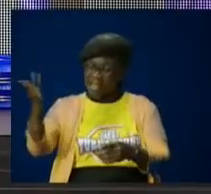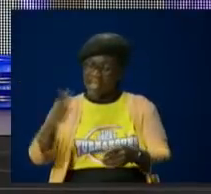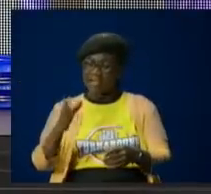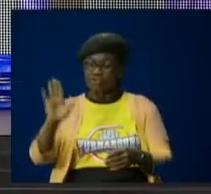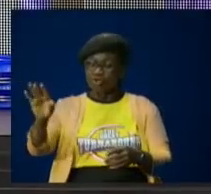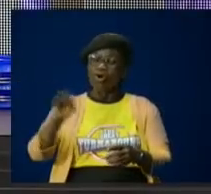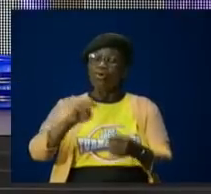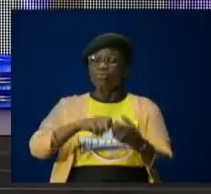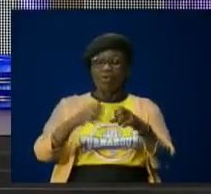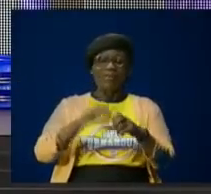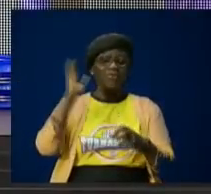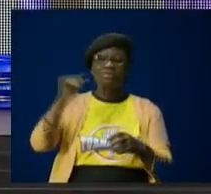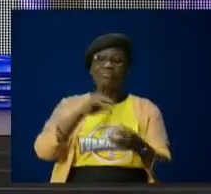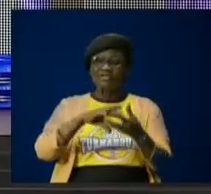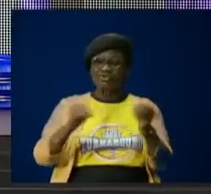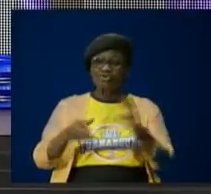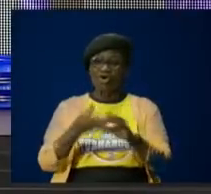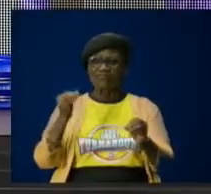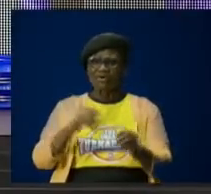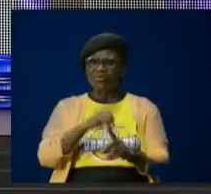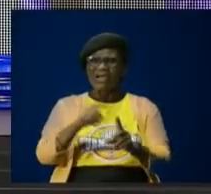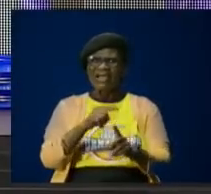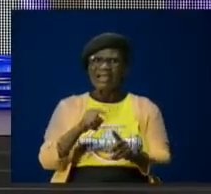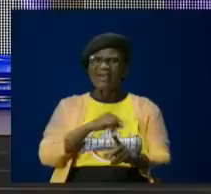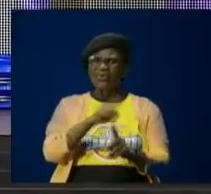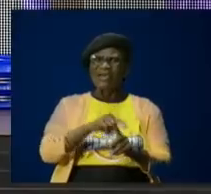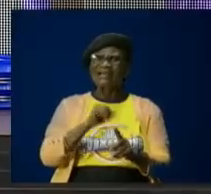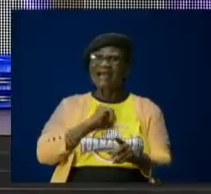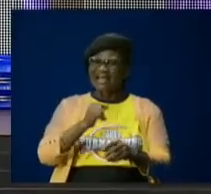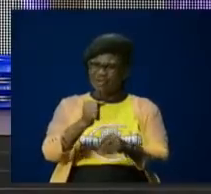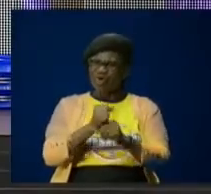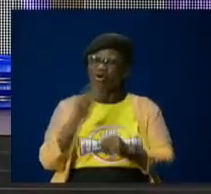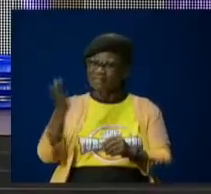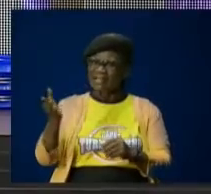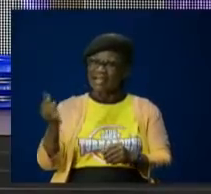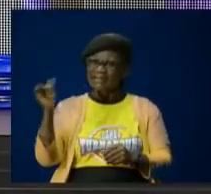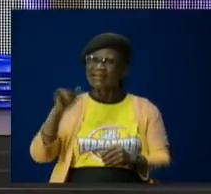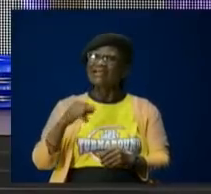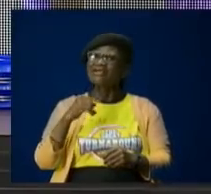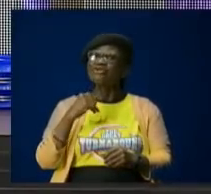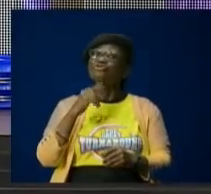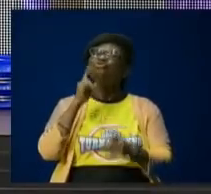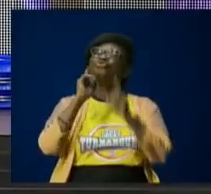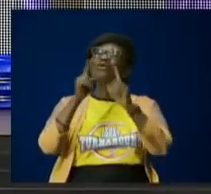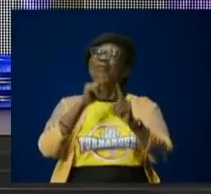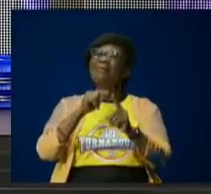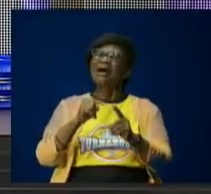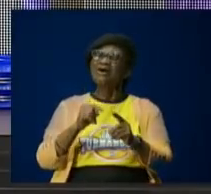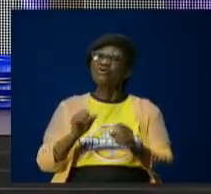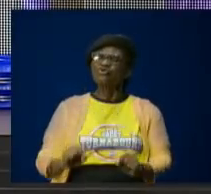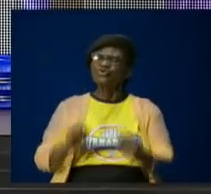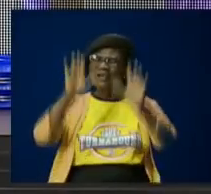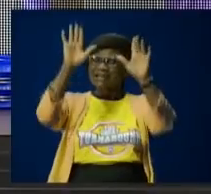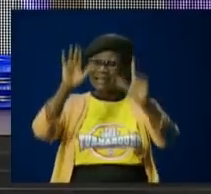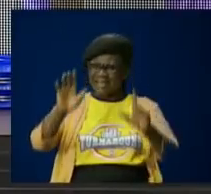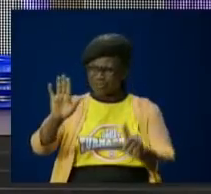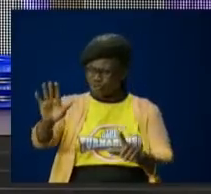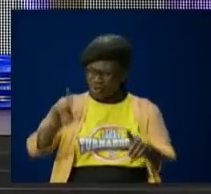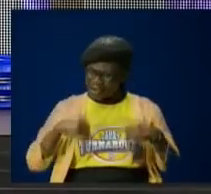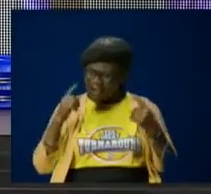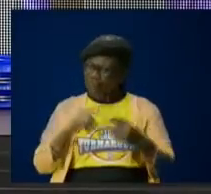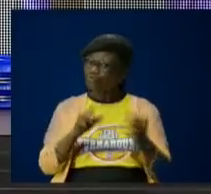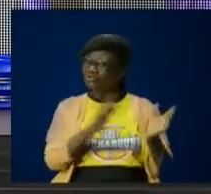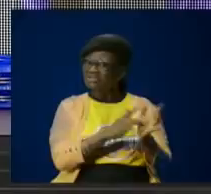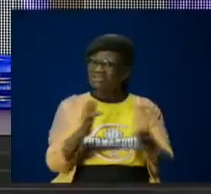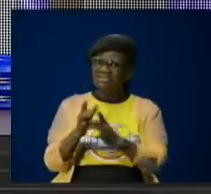were talking about surrender your life to Jesus Christ, etc. I looked at them. What's wrong with